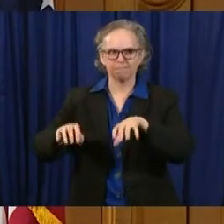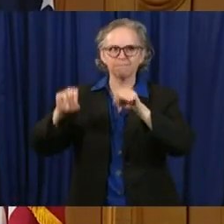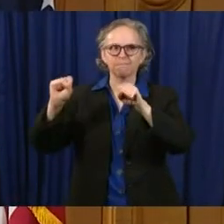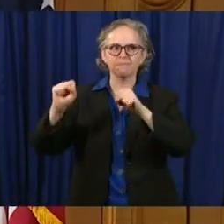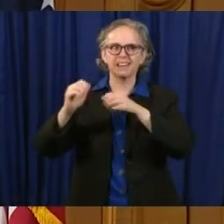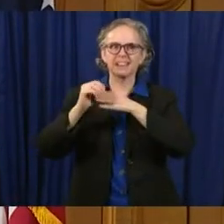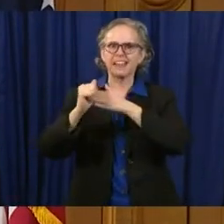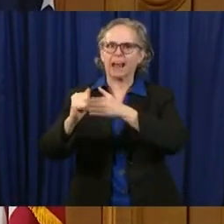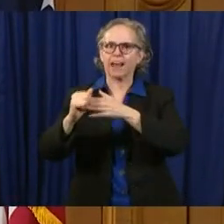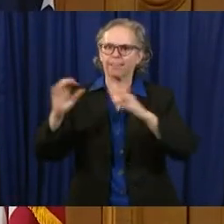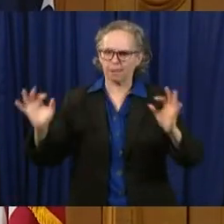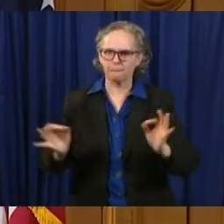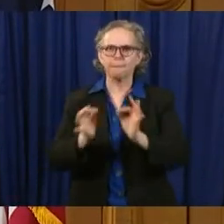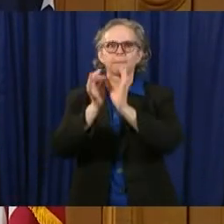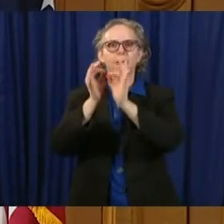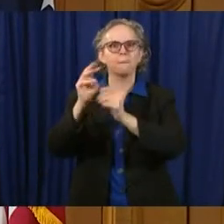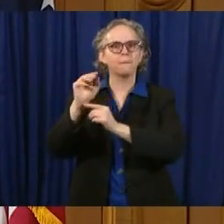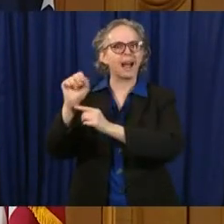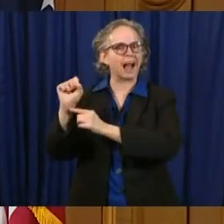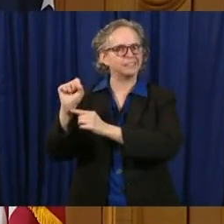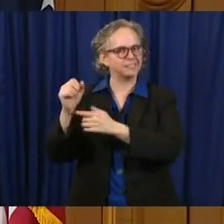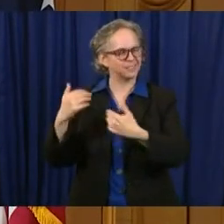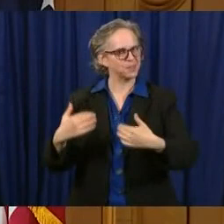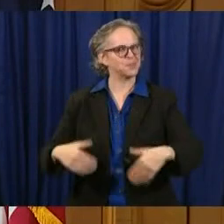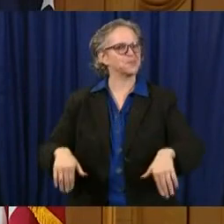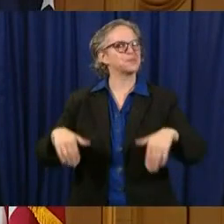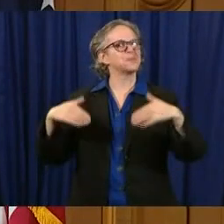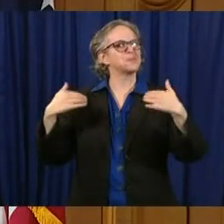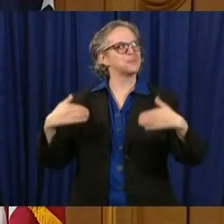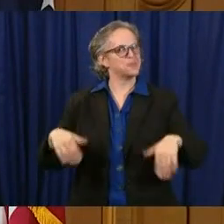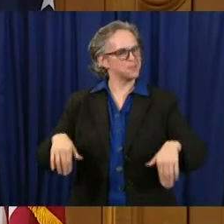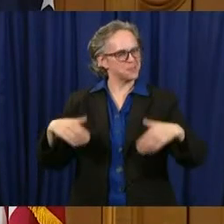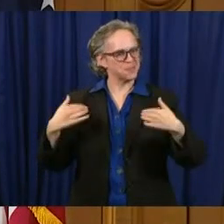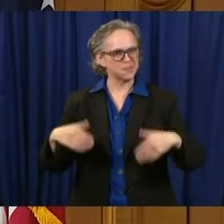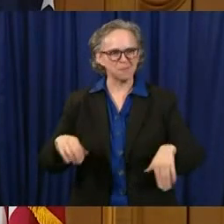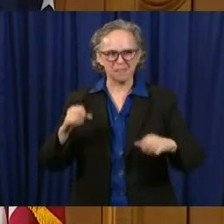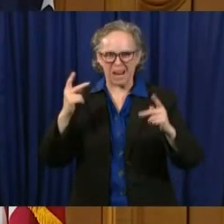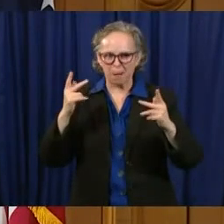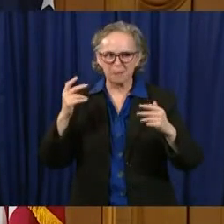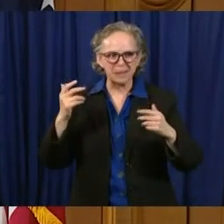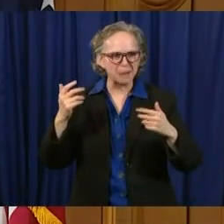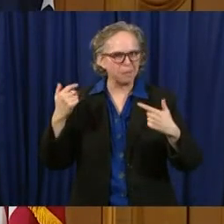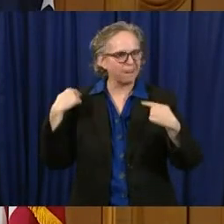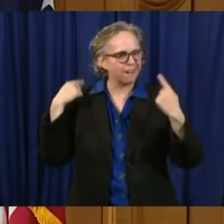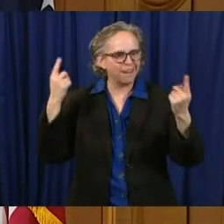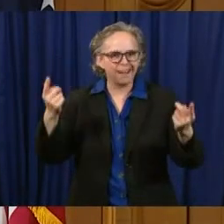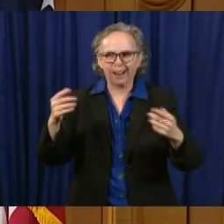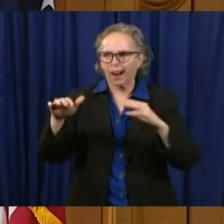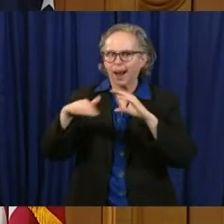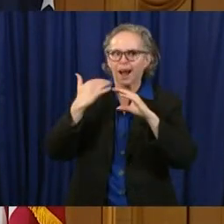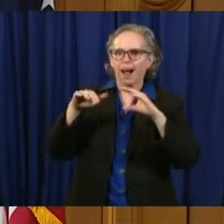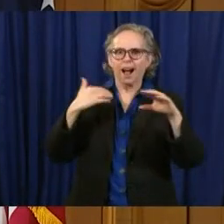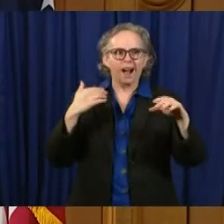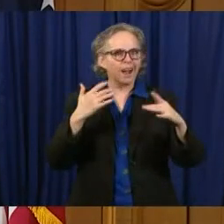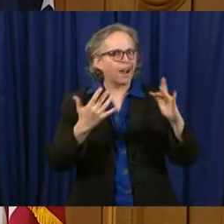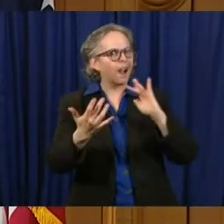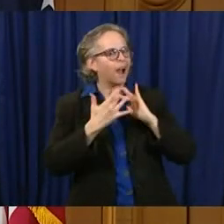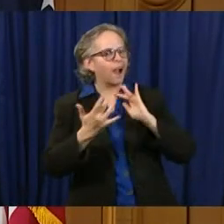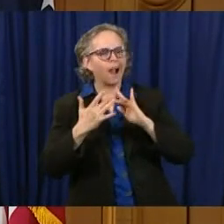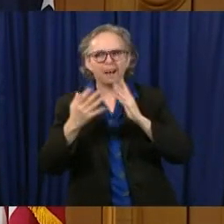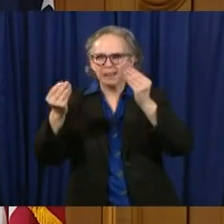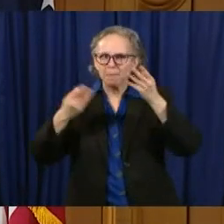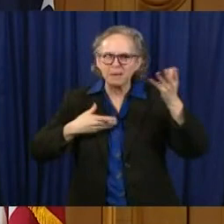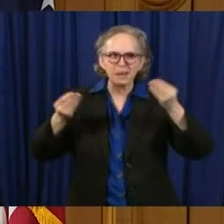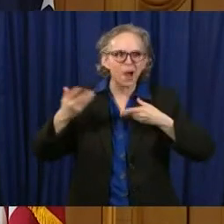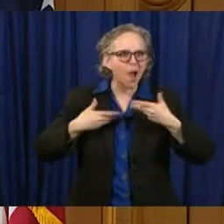been getting and texts I've been getting, many of you had other experiences where that's how you did church or you pulled the family together.